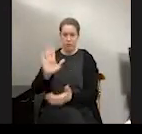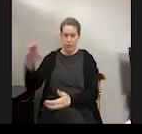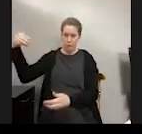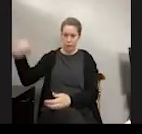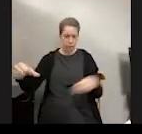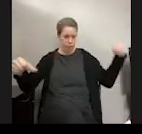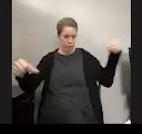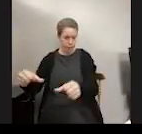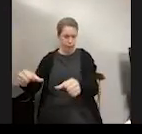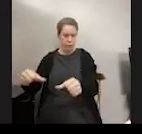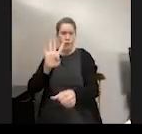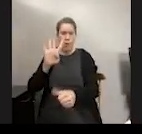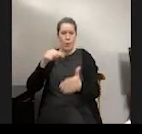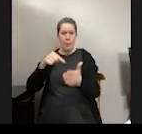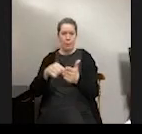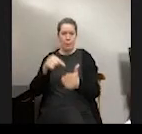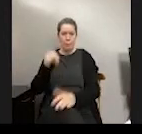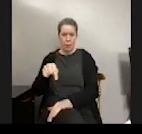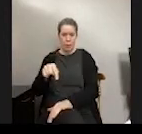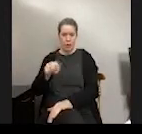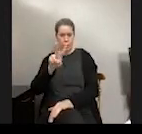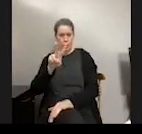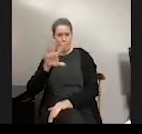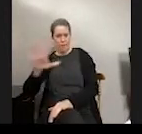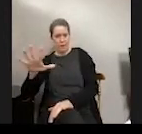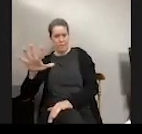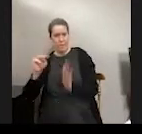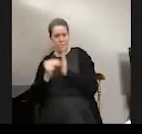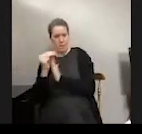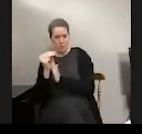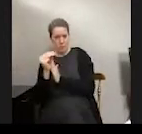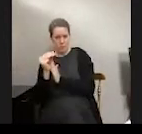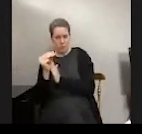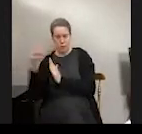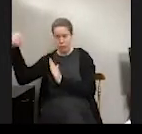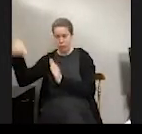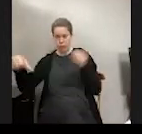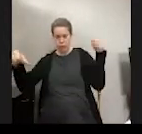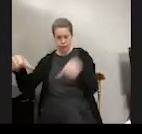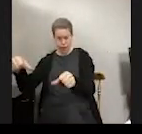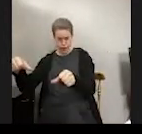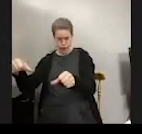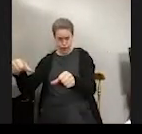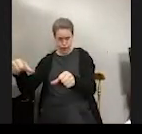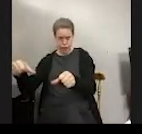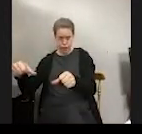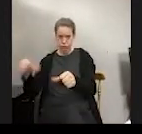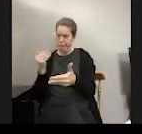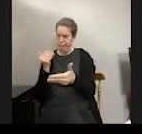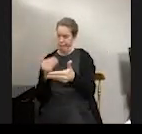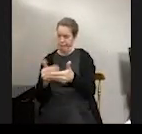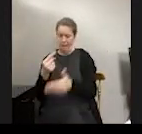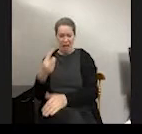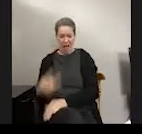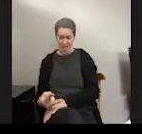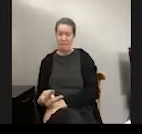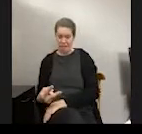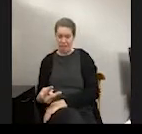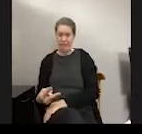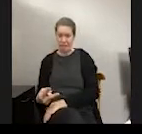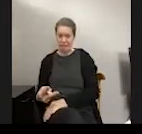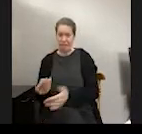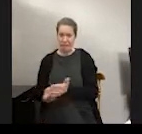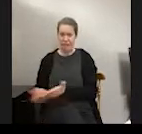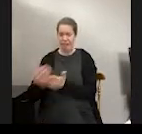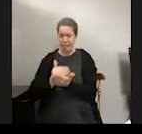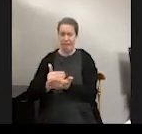to raise $4.25 million in order to match that. And we're about halfway there. And keep in mind, all of those dollars, for the most part, get